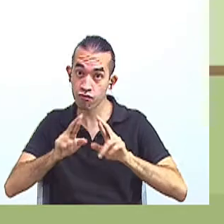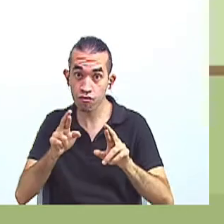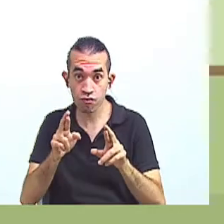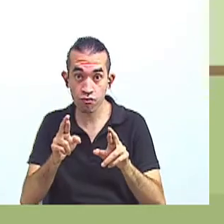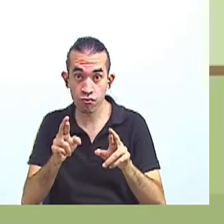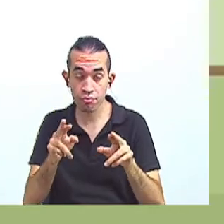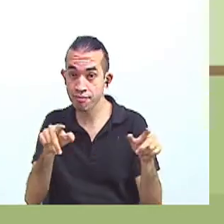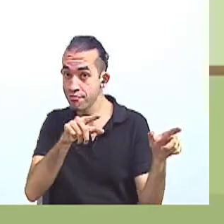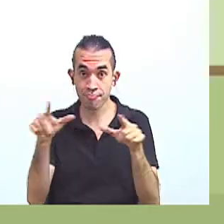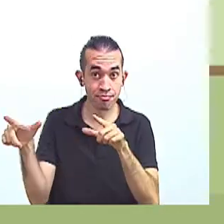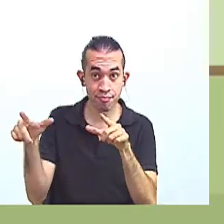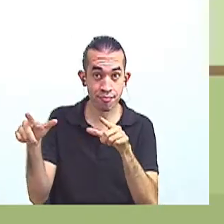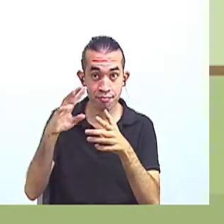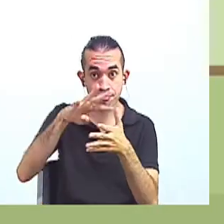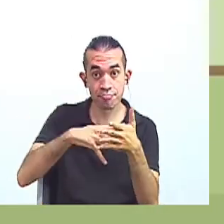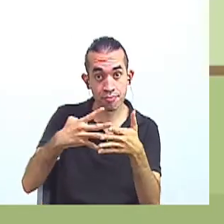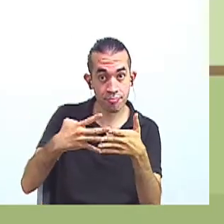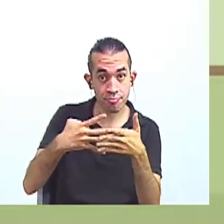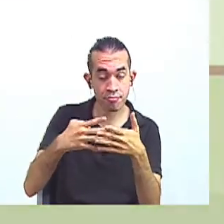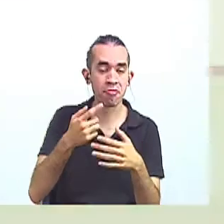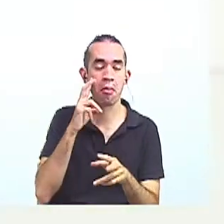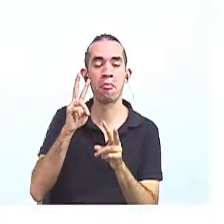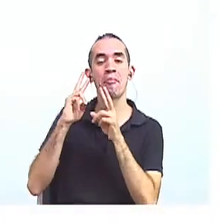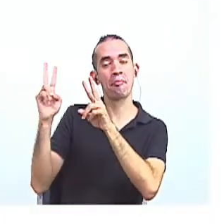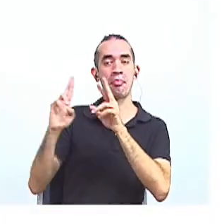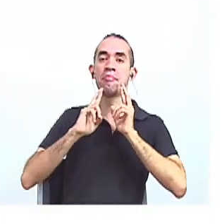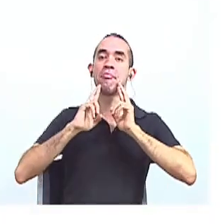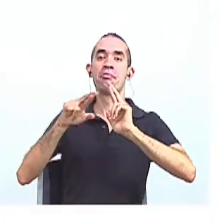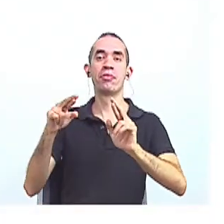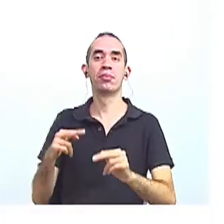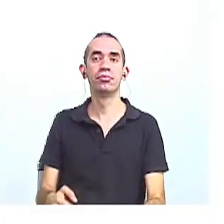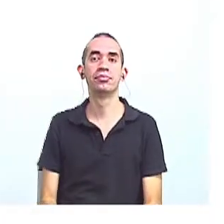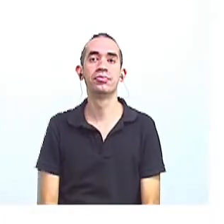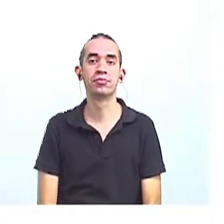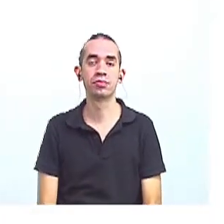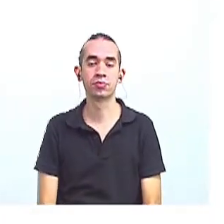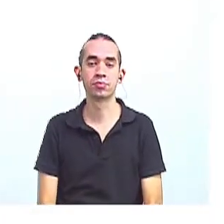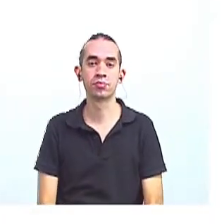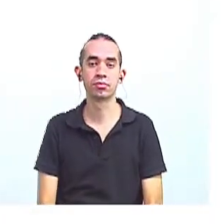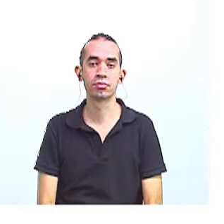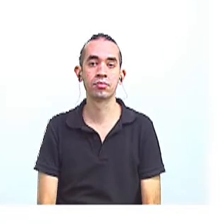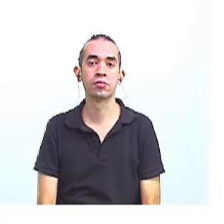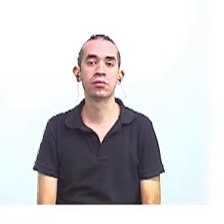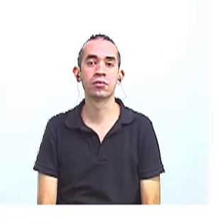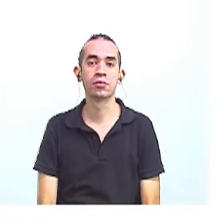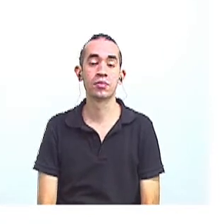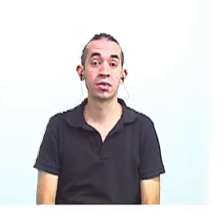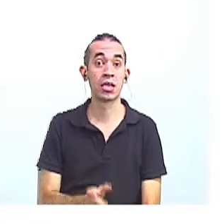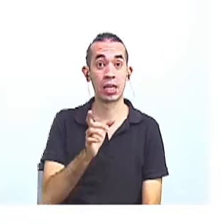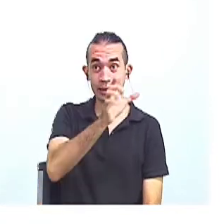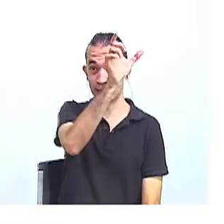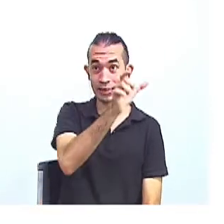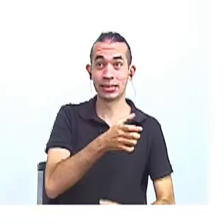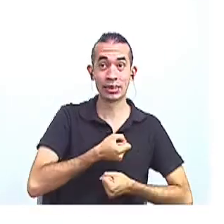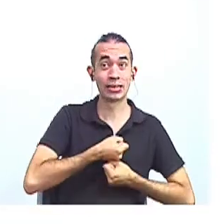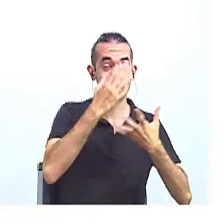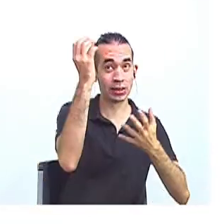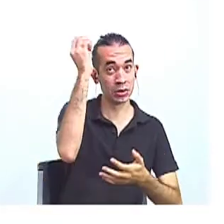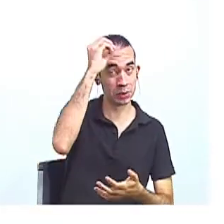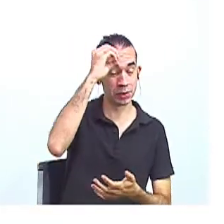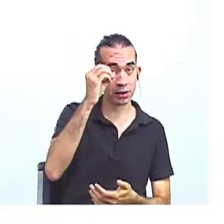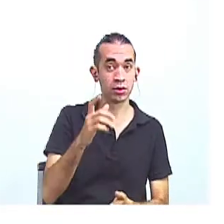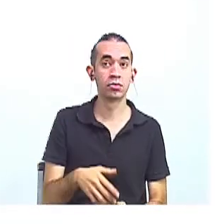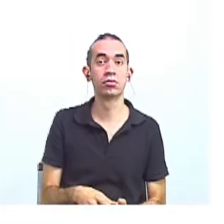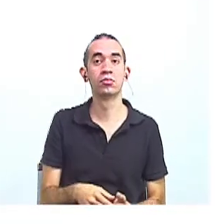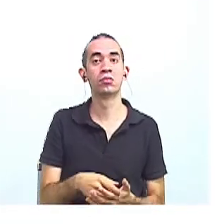You ready with your chart? Okay, let's see the answers for our chart. We have here expressing opinions. We have expressions